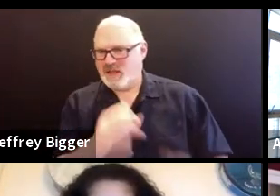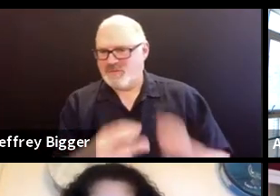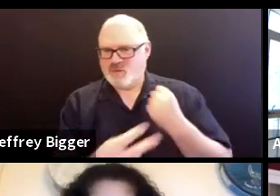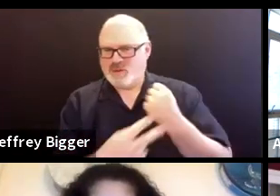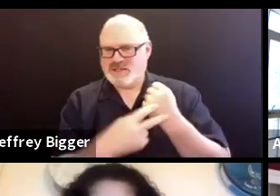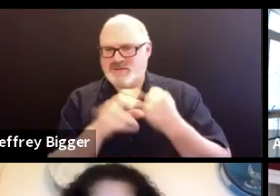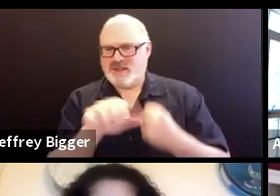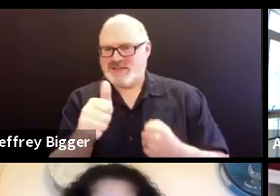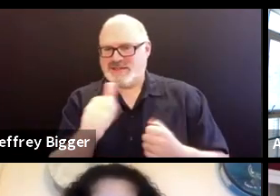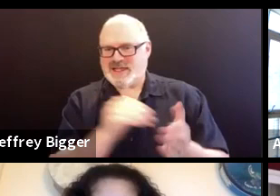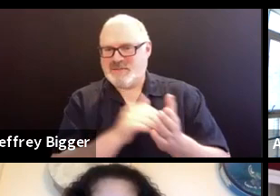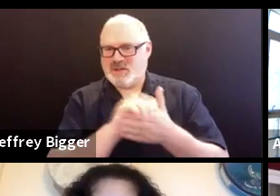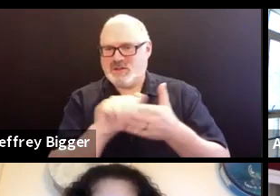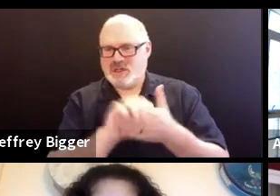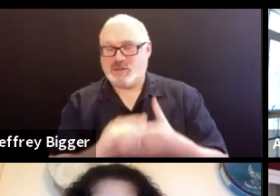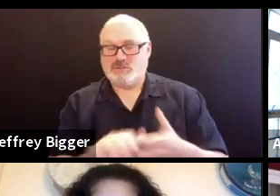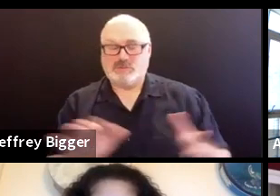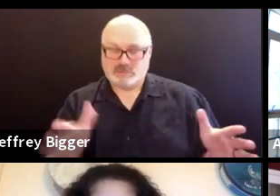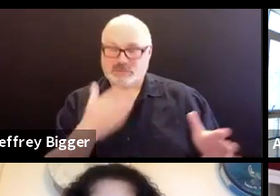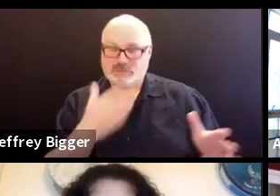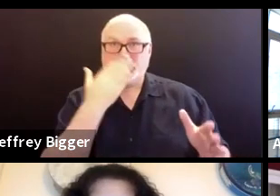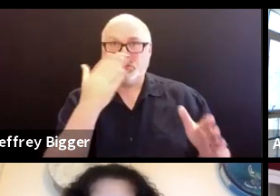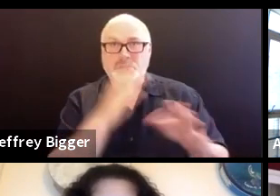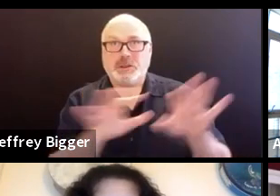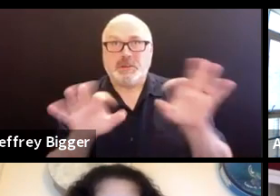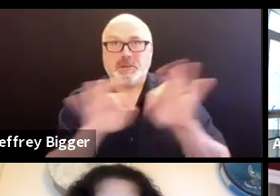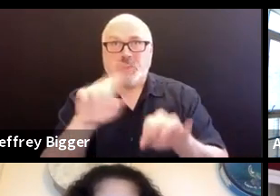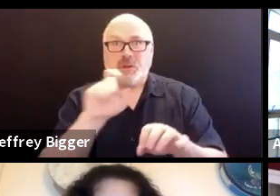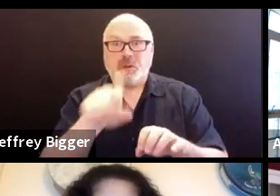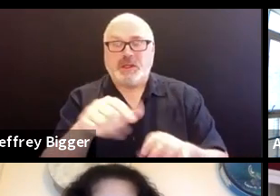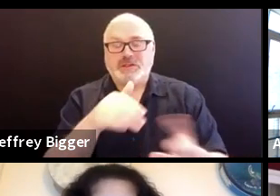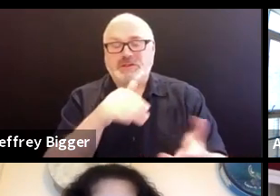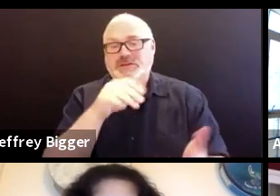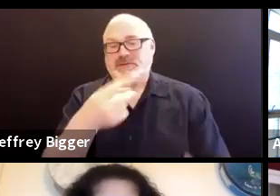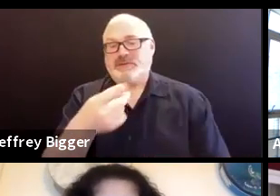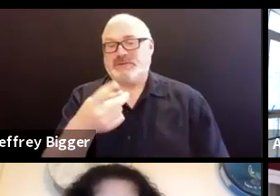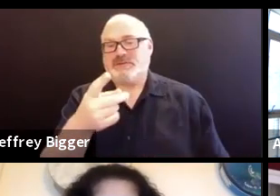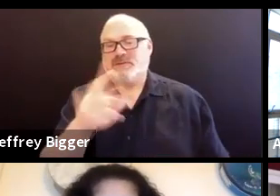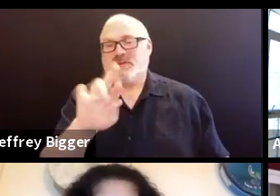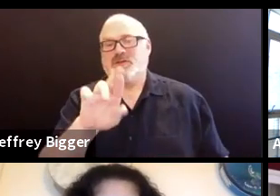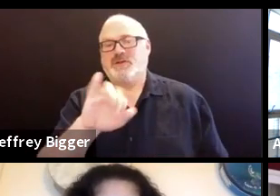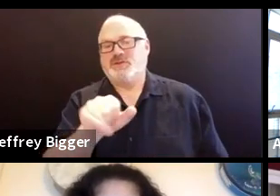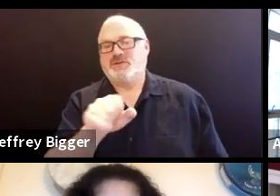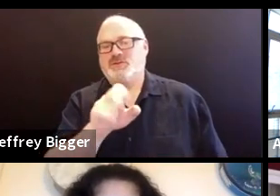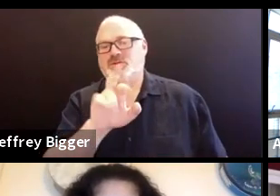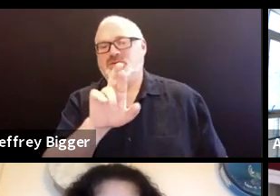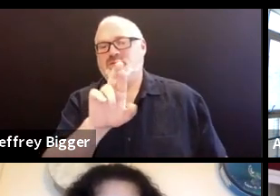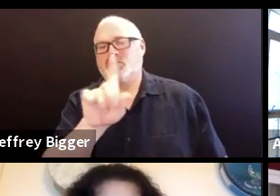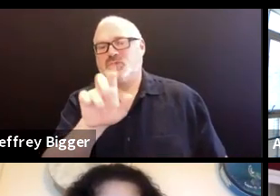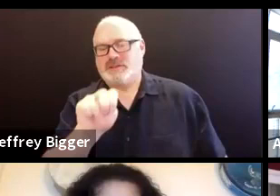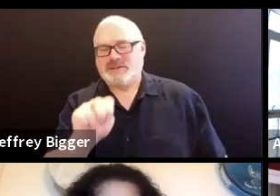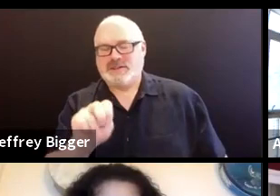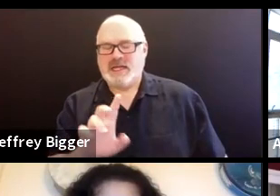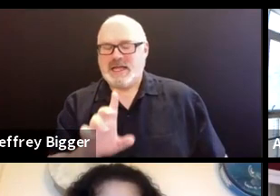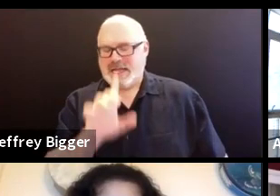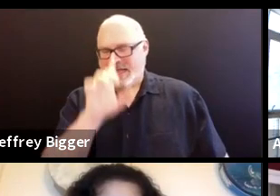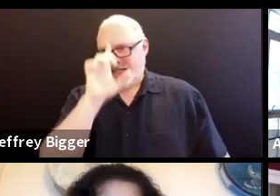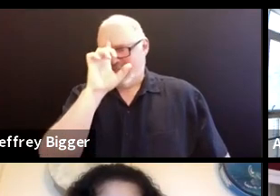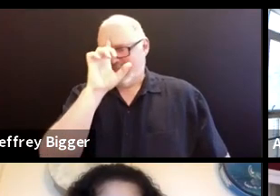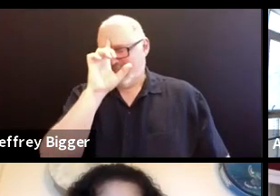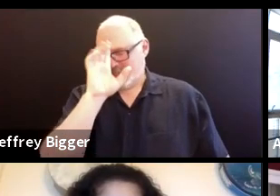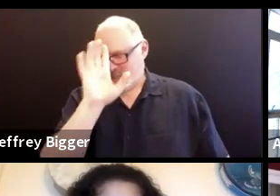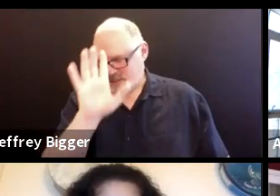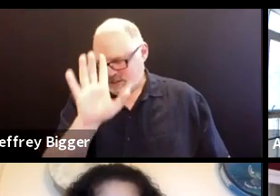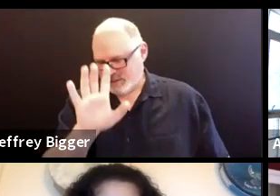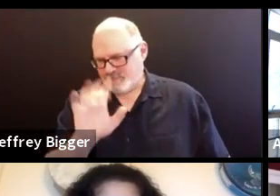So that's a really important question, Dr. Jordan. And I think that there's a